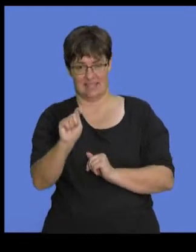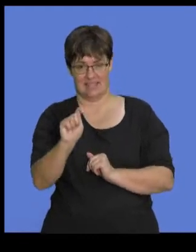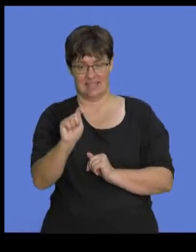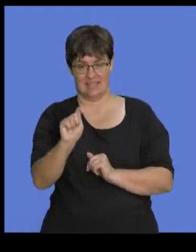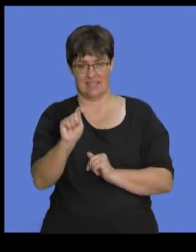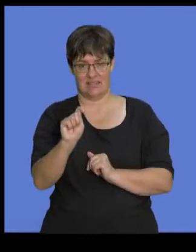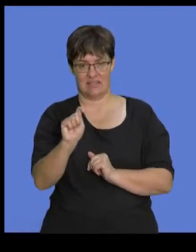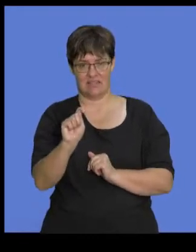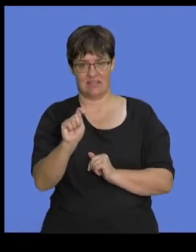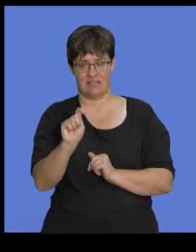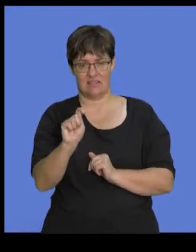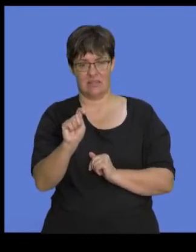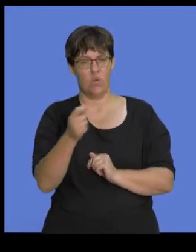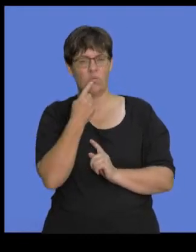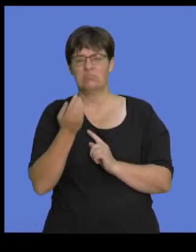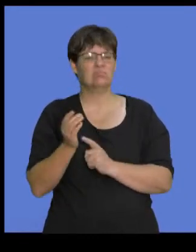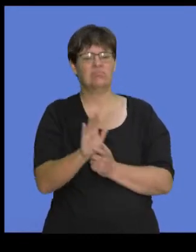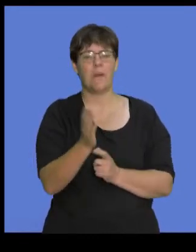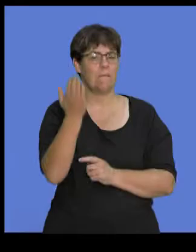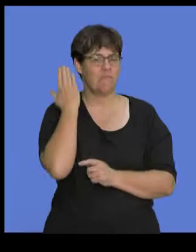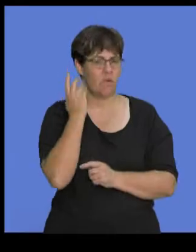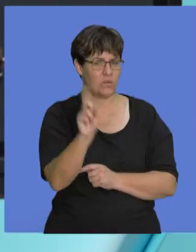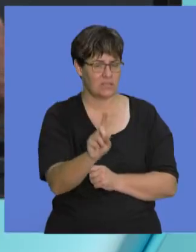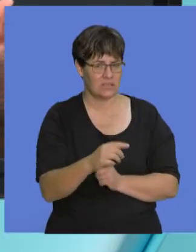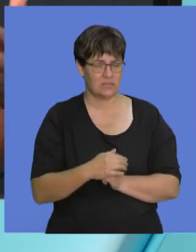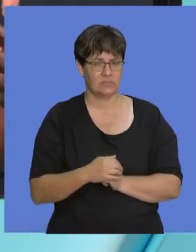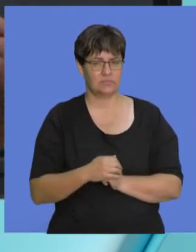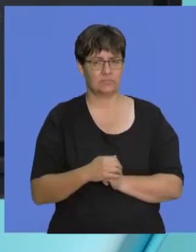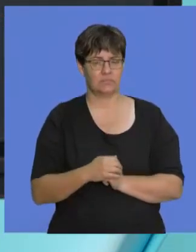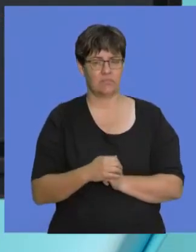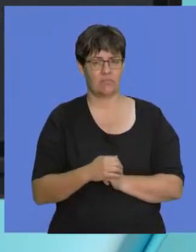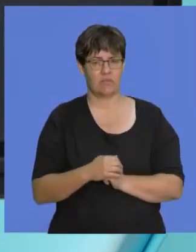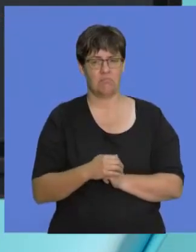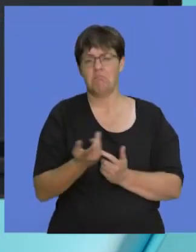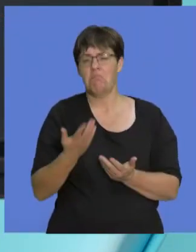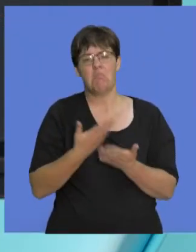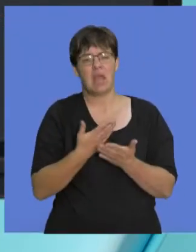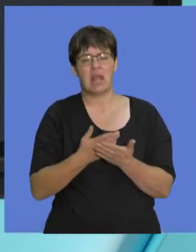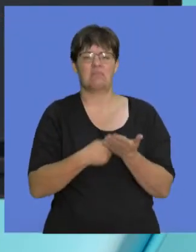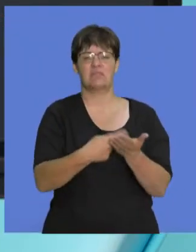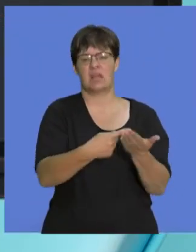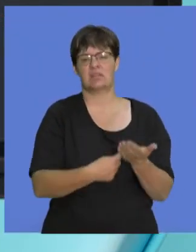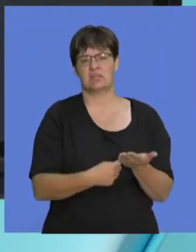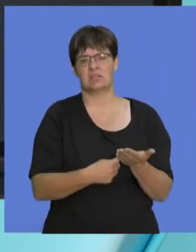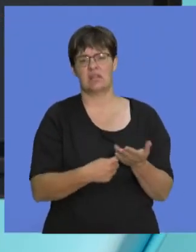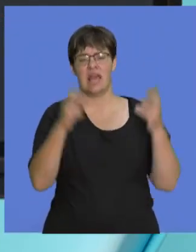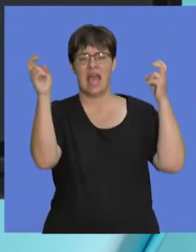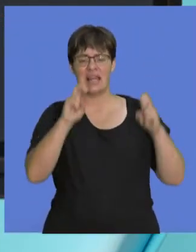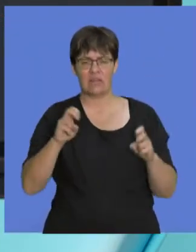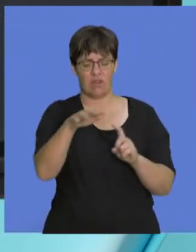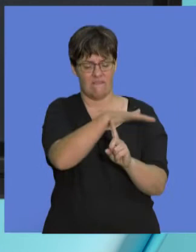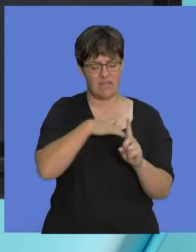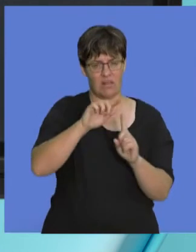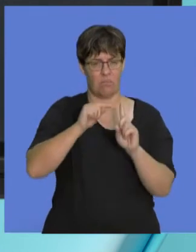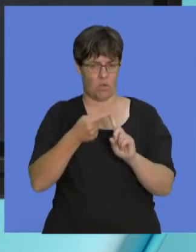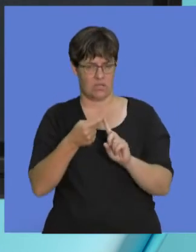So what we indicated earlier is that, we can talk about the electric field